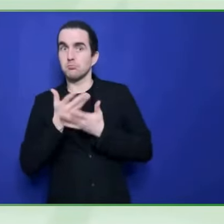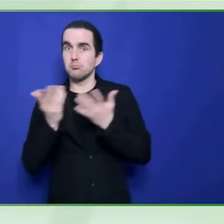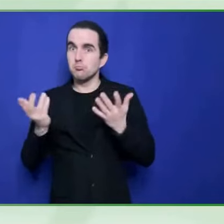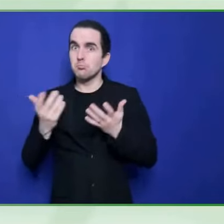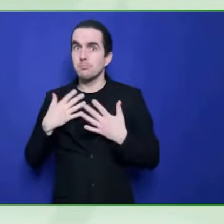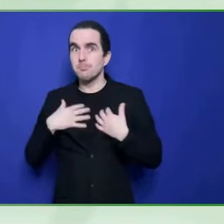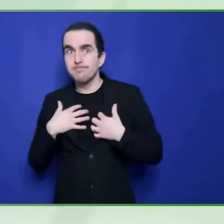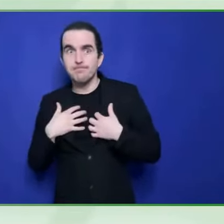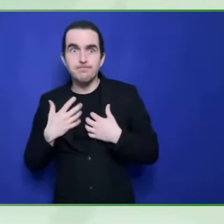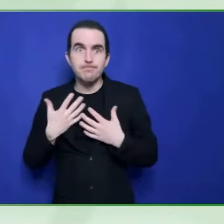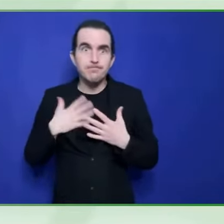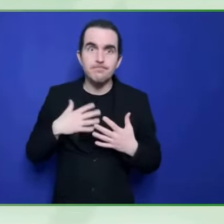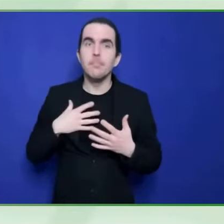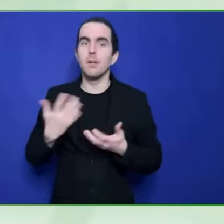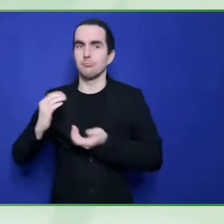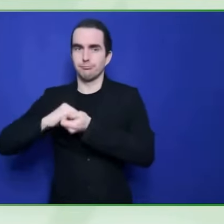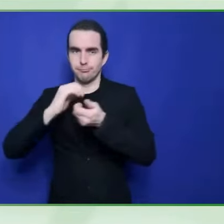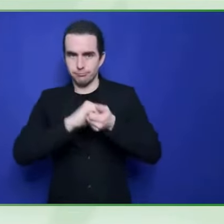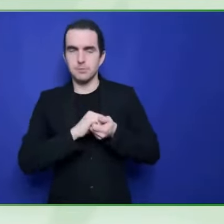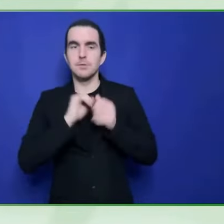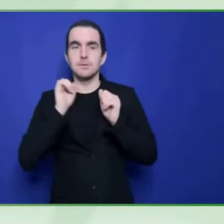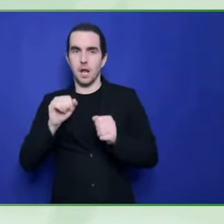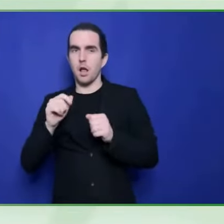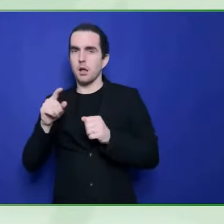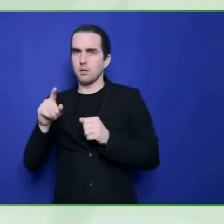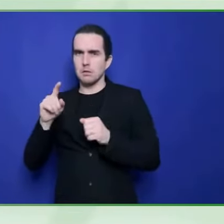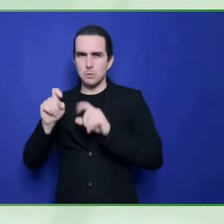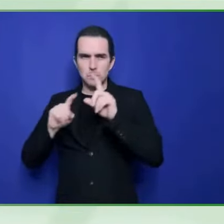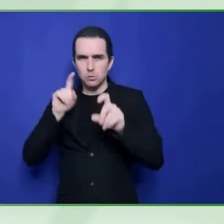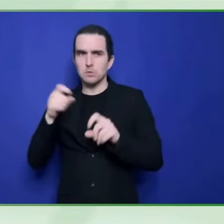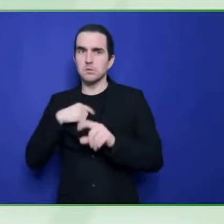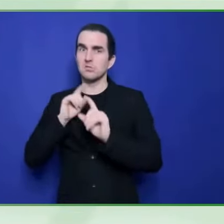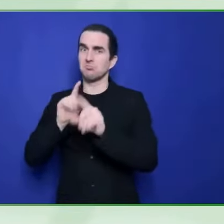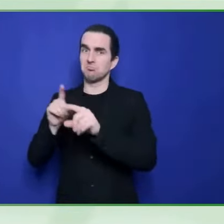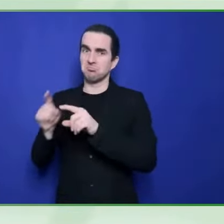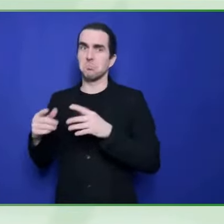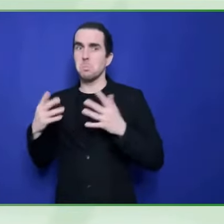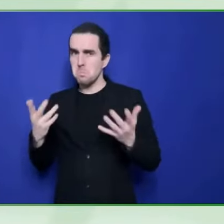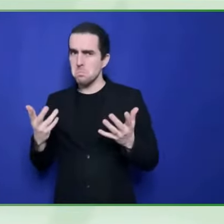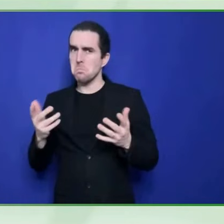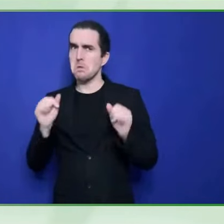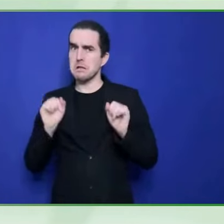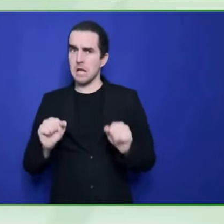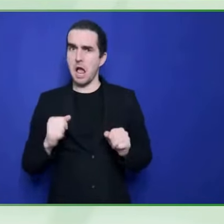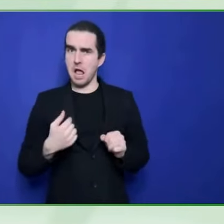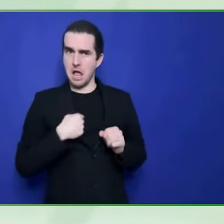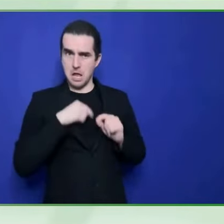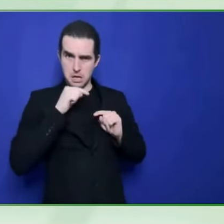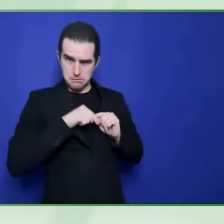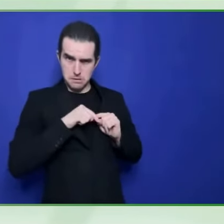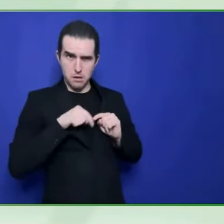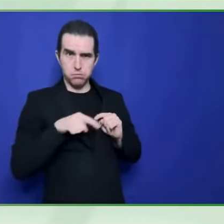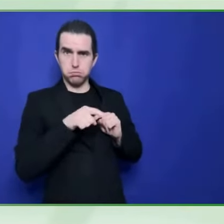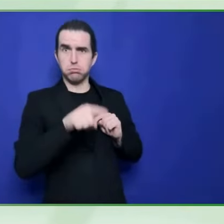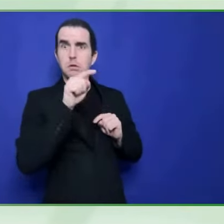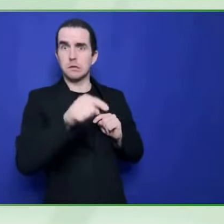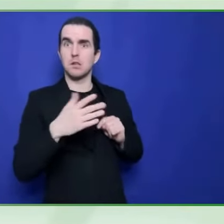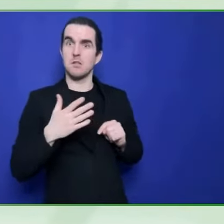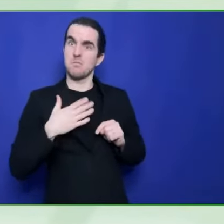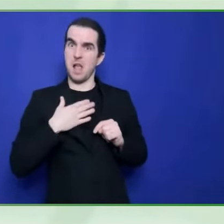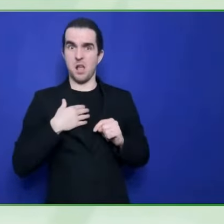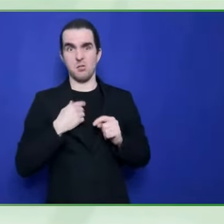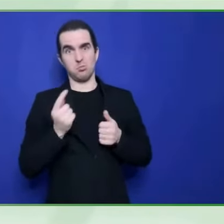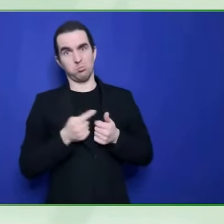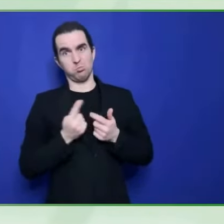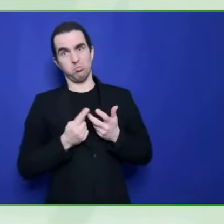we started out with. The next set of questions are first responders. Can I get from the curb into